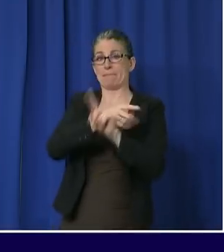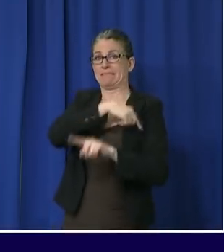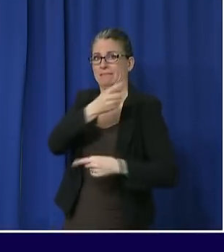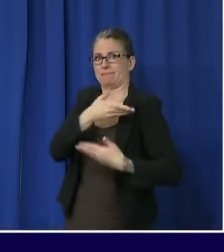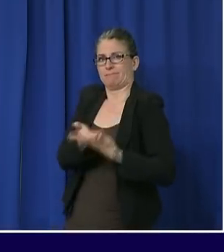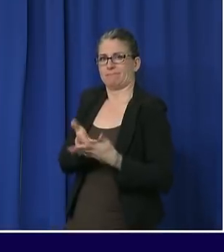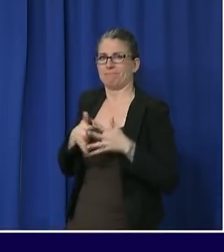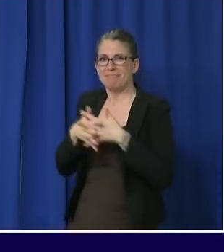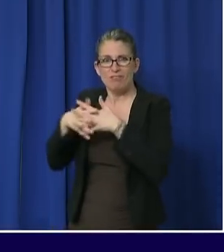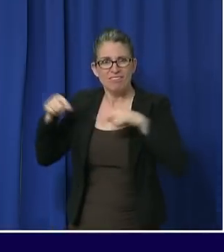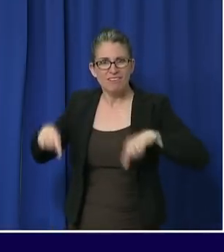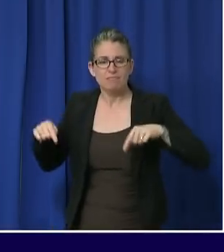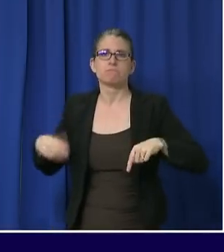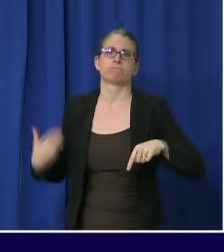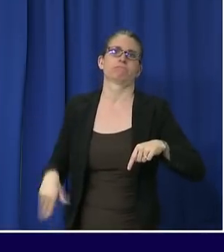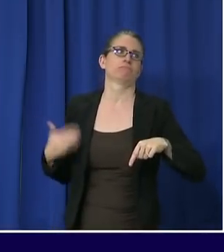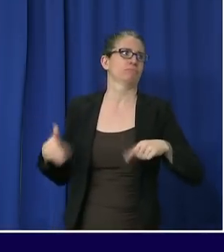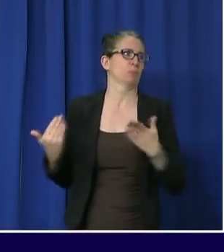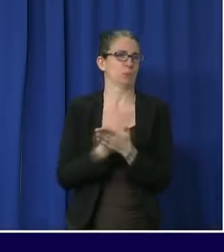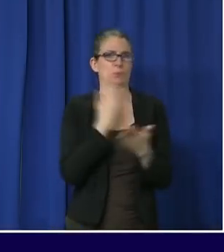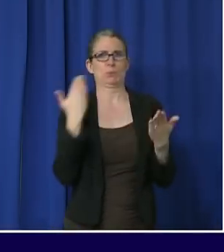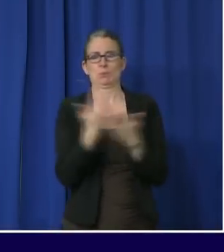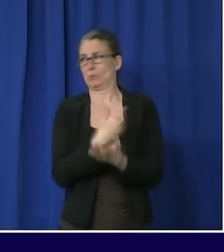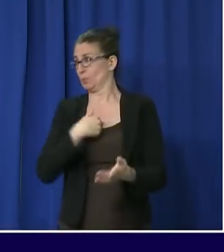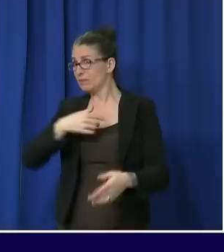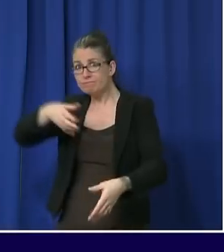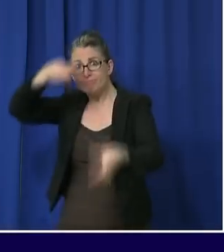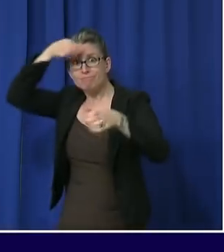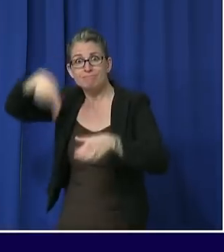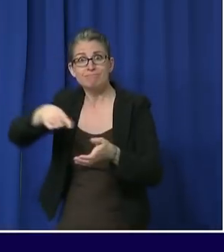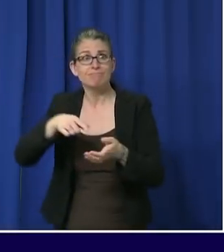that providers in those areas who may have been